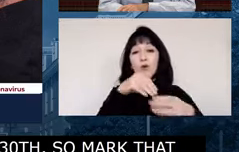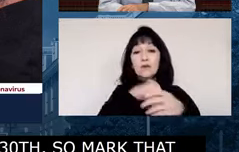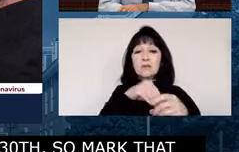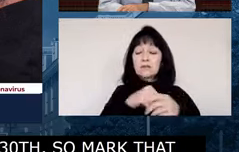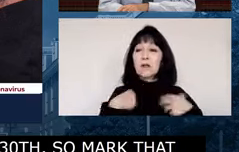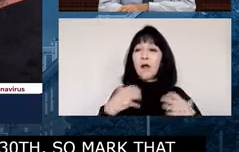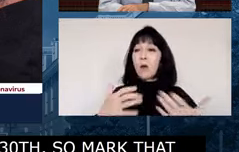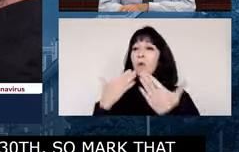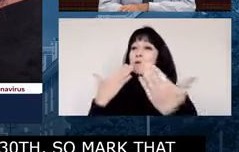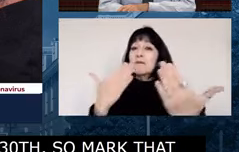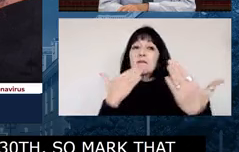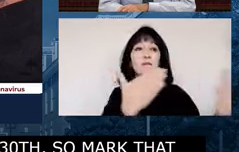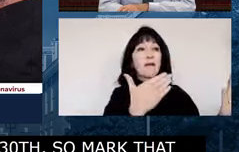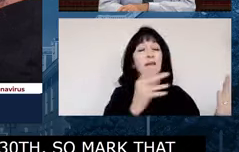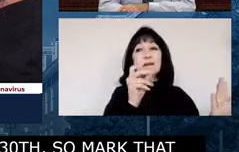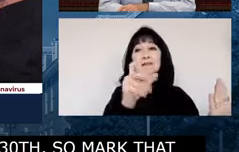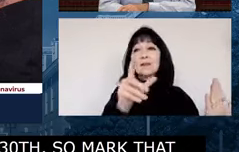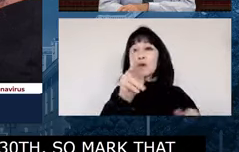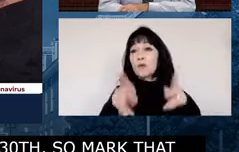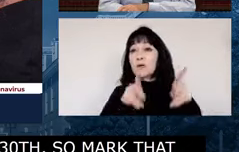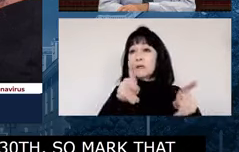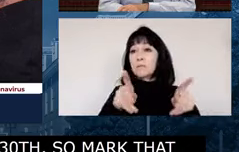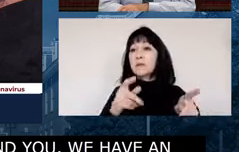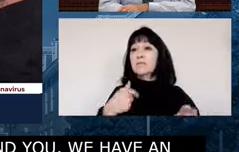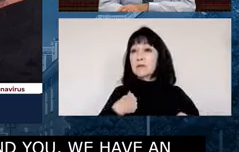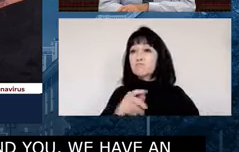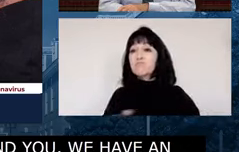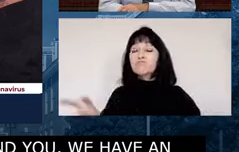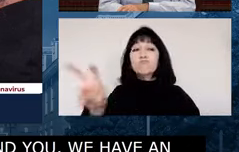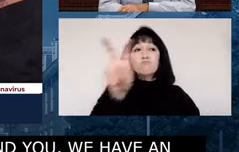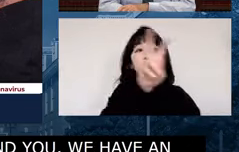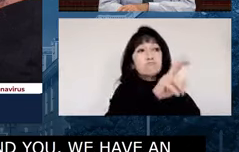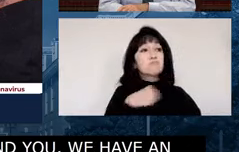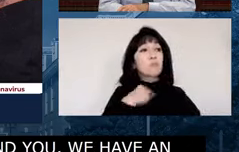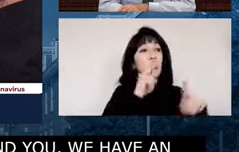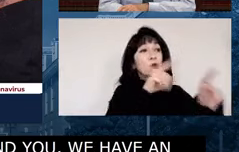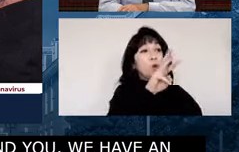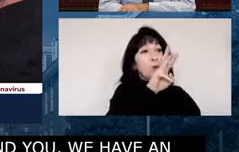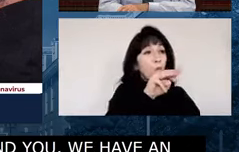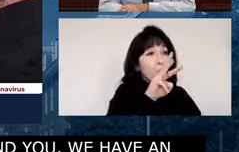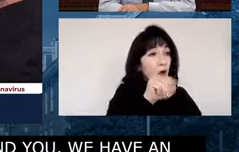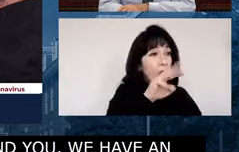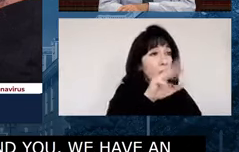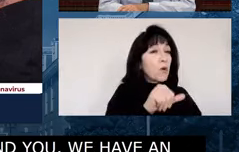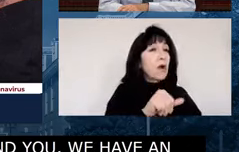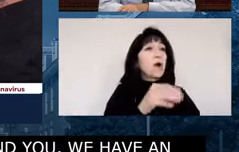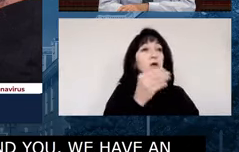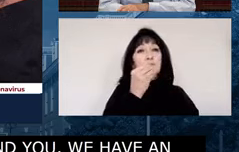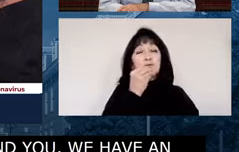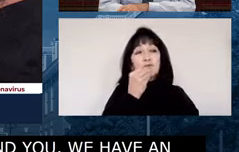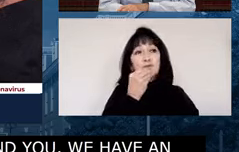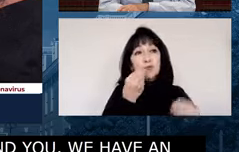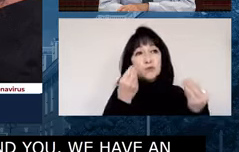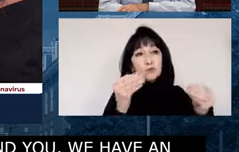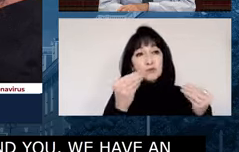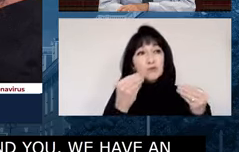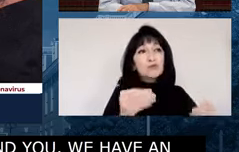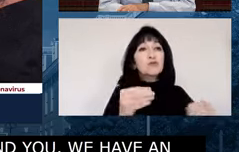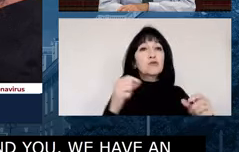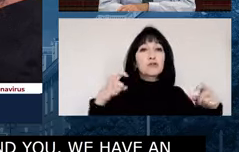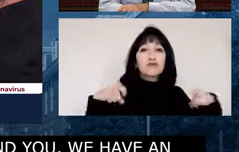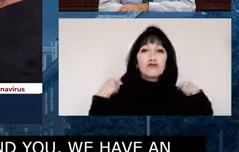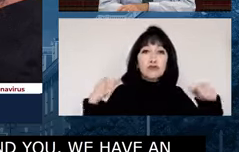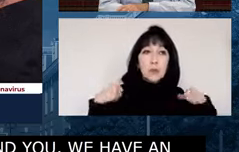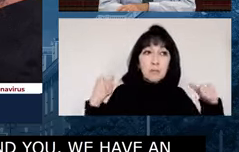around in and out of convenience stores, my Wawa, grocery stores, gyms, restaurants, bars, all these